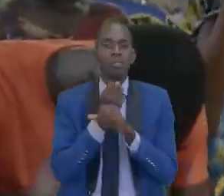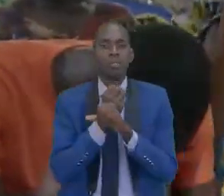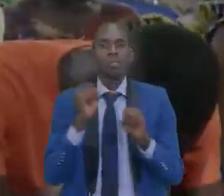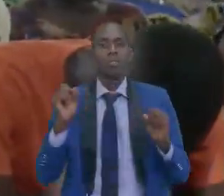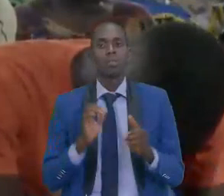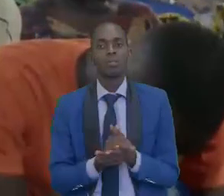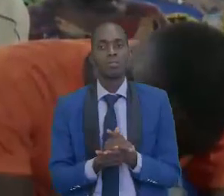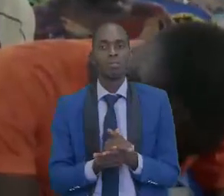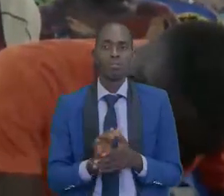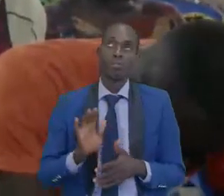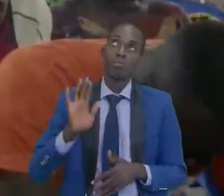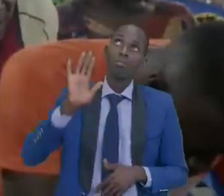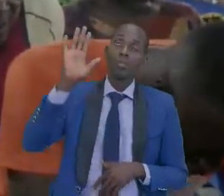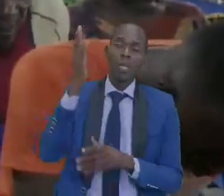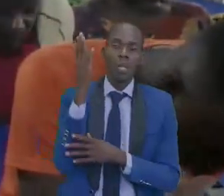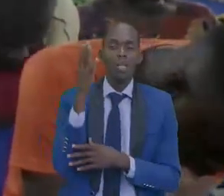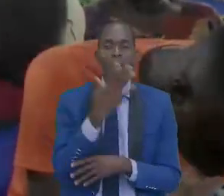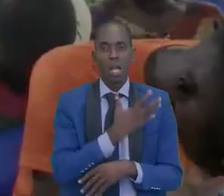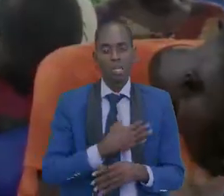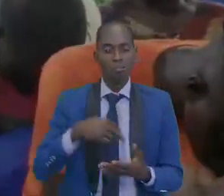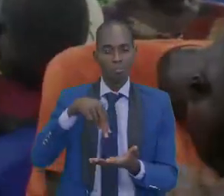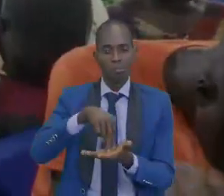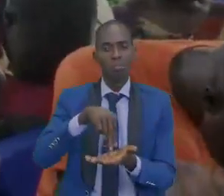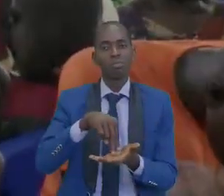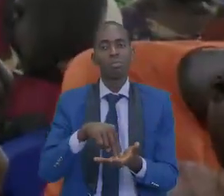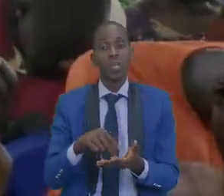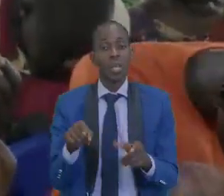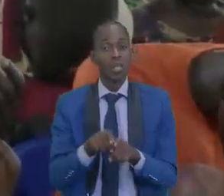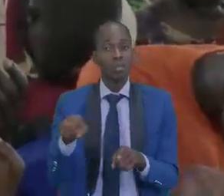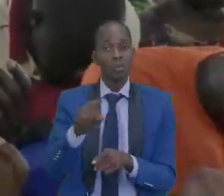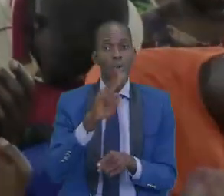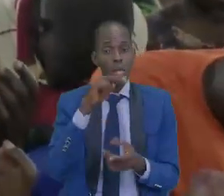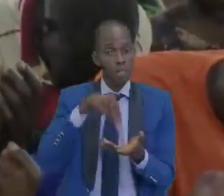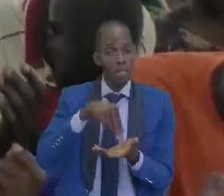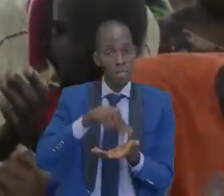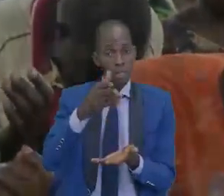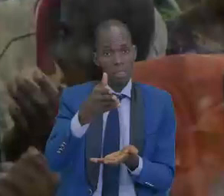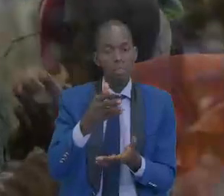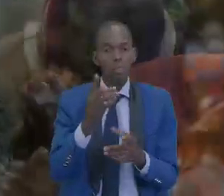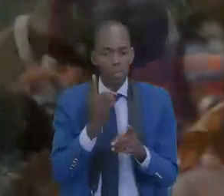Raise up your hand and stand up. As we are standing up, tell the Lord over there,